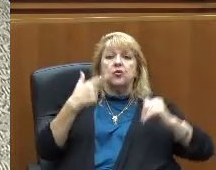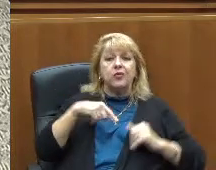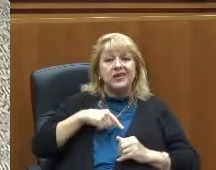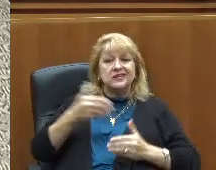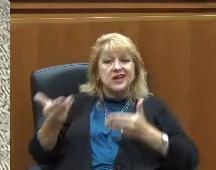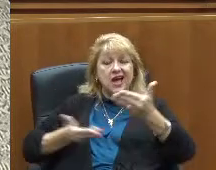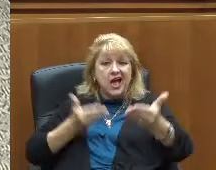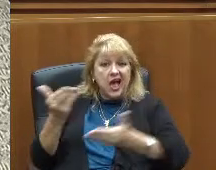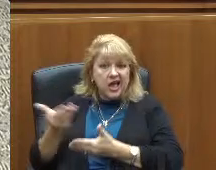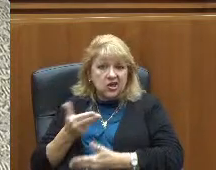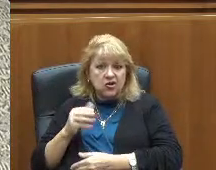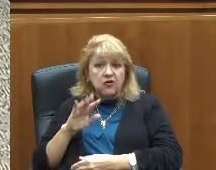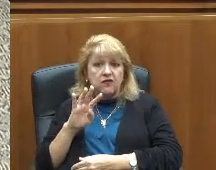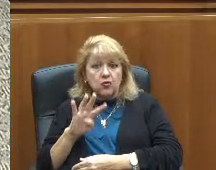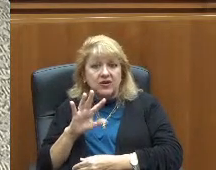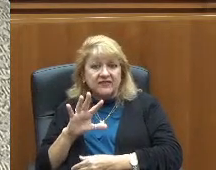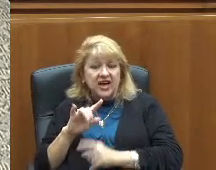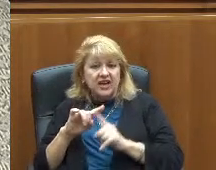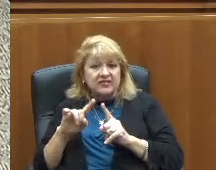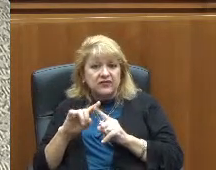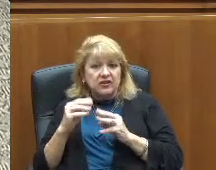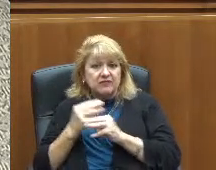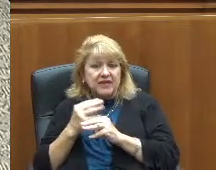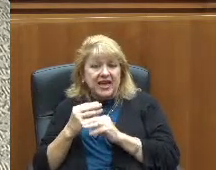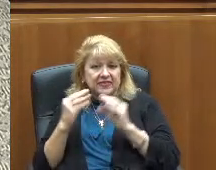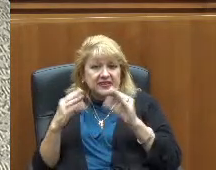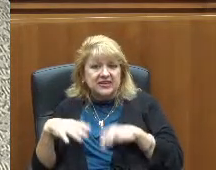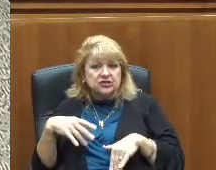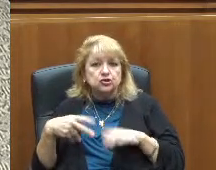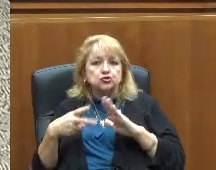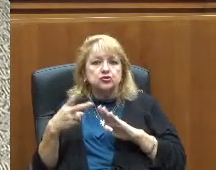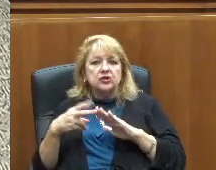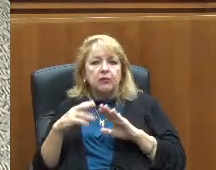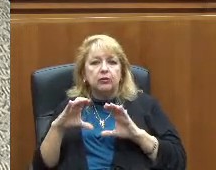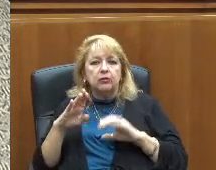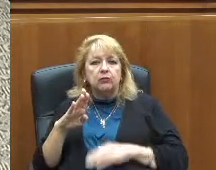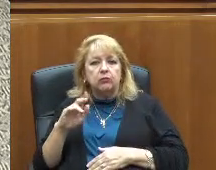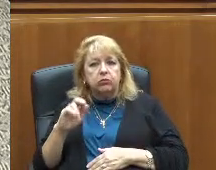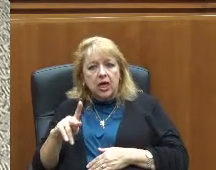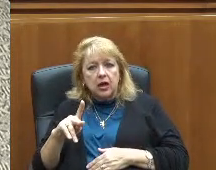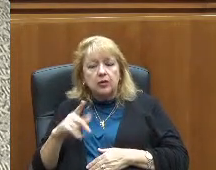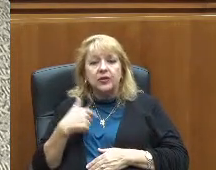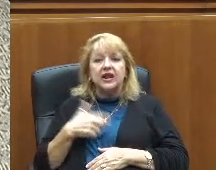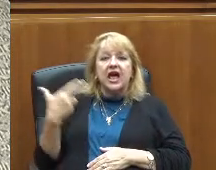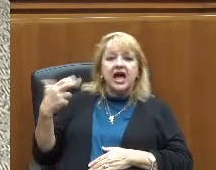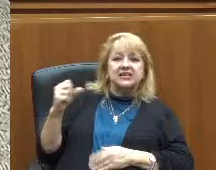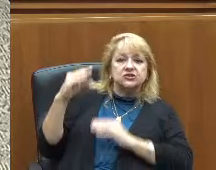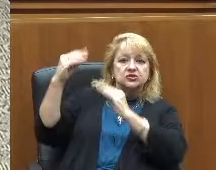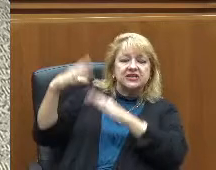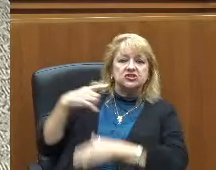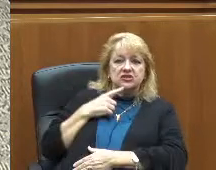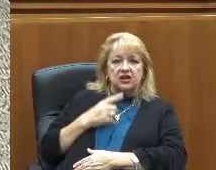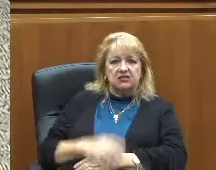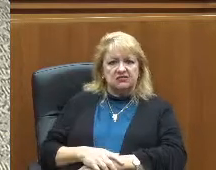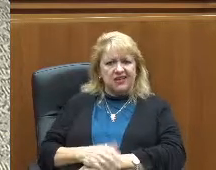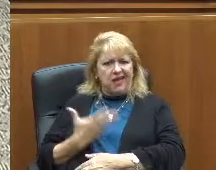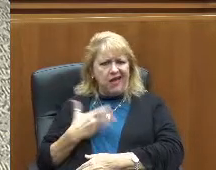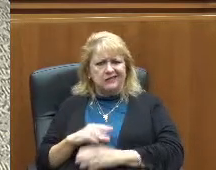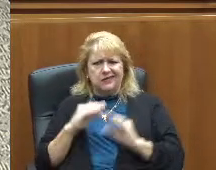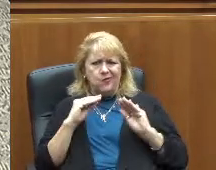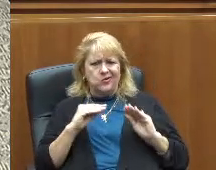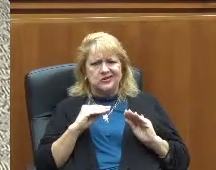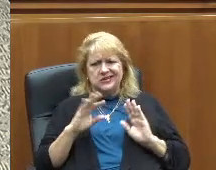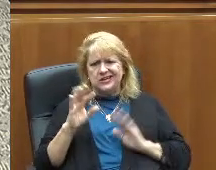to double block math. This is what was our area of refinement. And so we had high school teachers saying, I don't want to